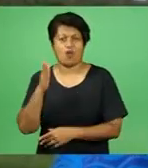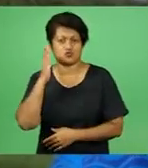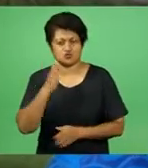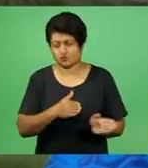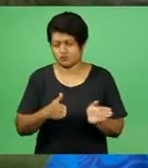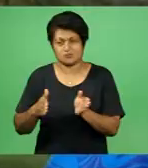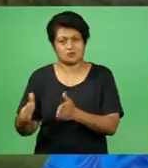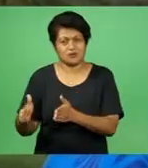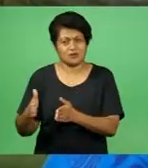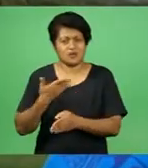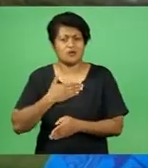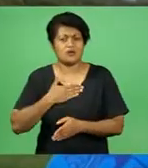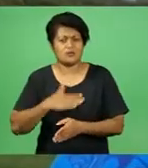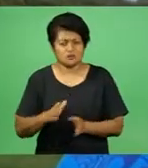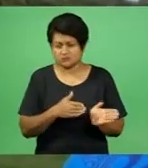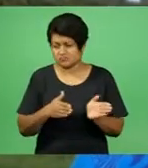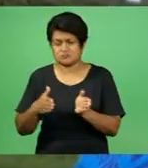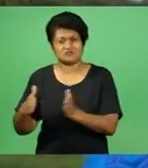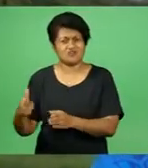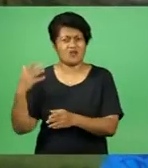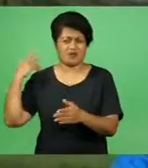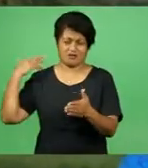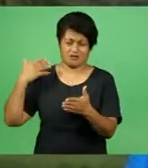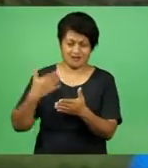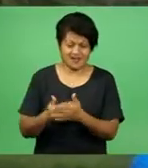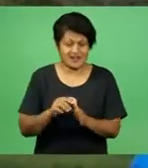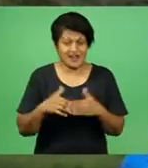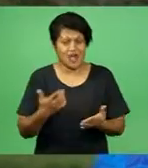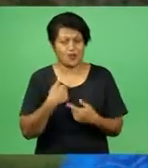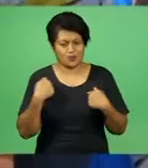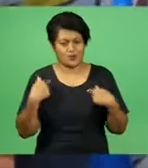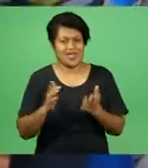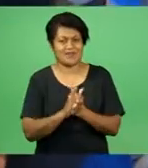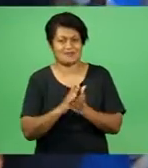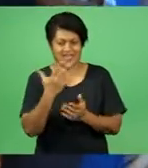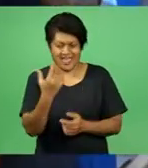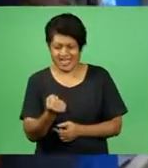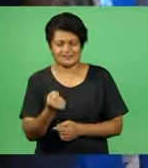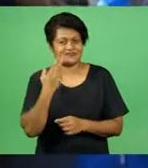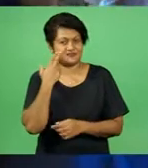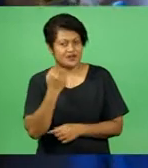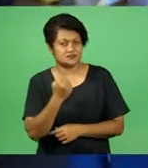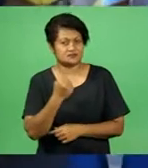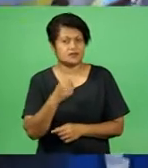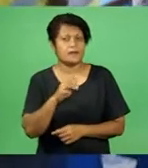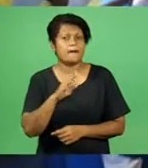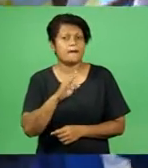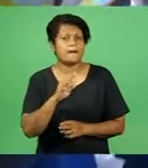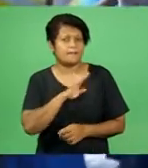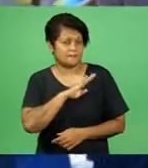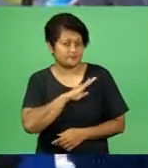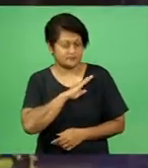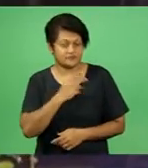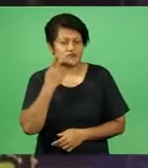We have been wanting to relocate the school for a long time now, and we are happy with the new site identified. Prime Minister Vorenge Bainimarama visited the